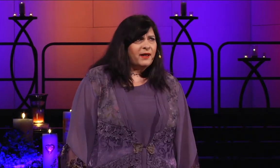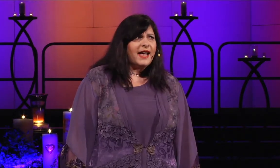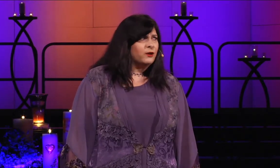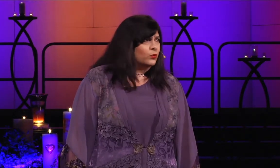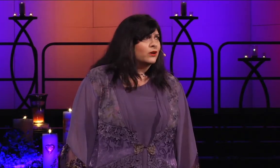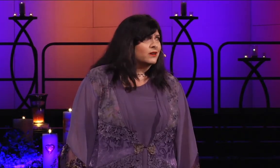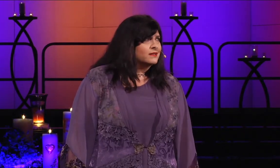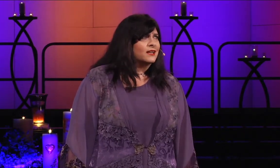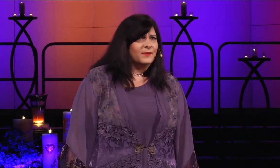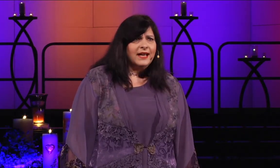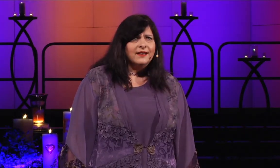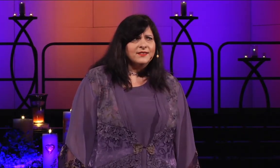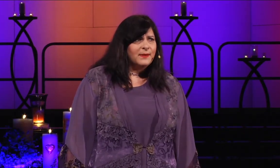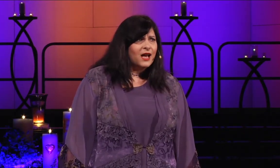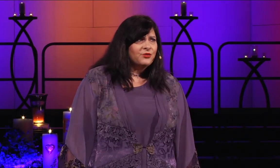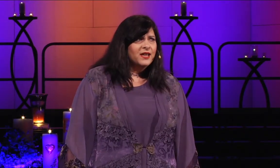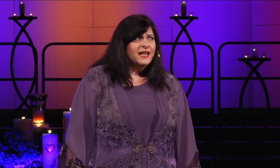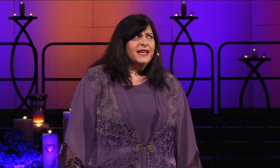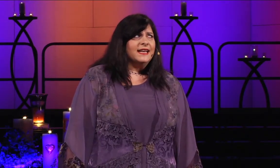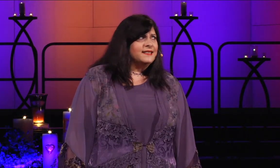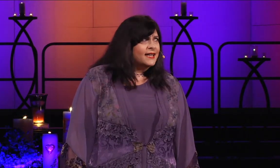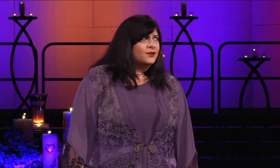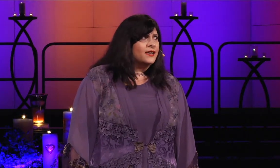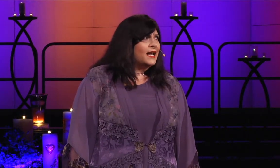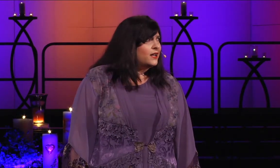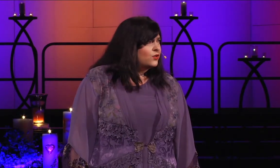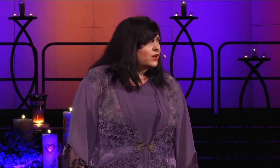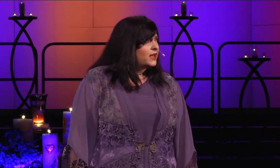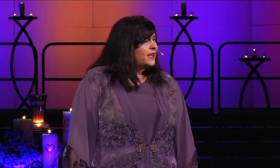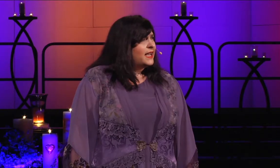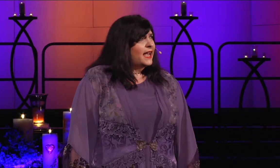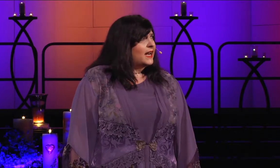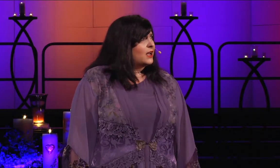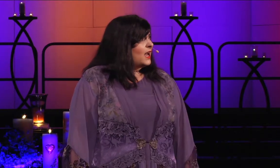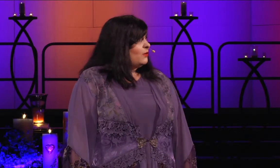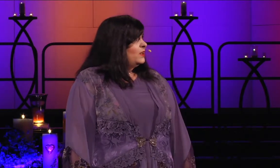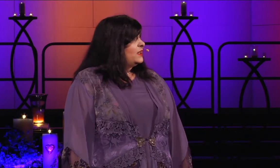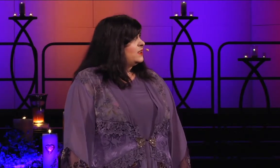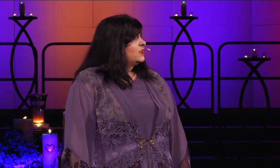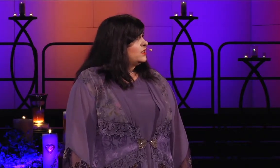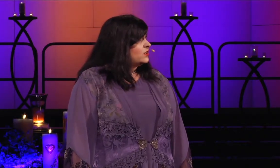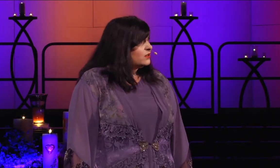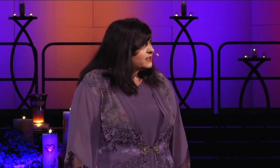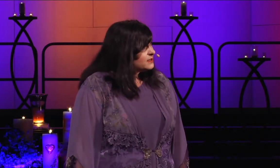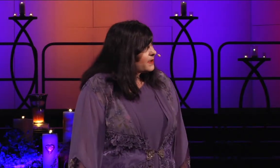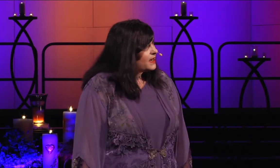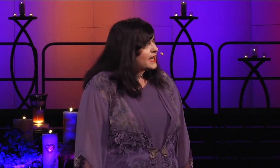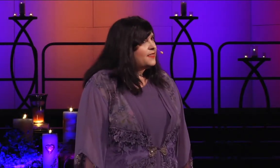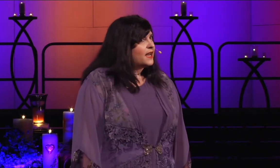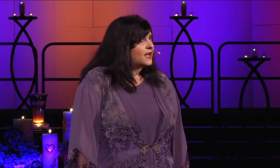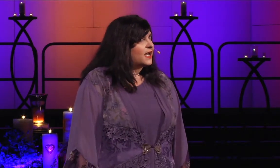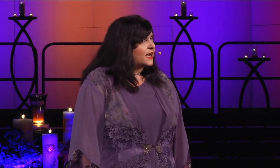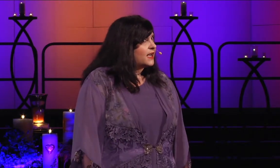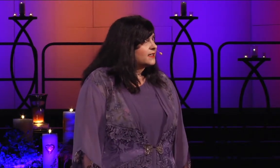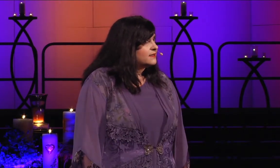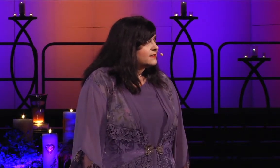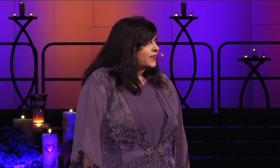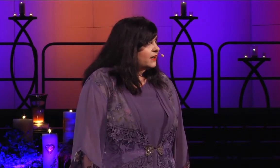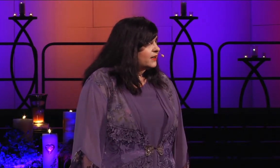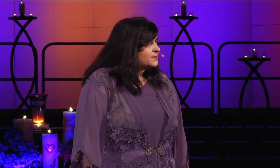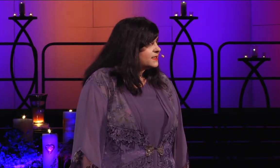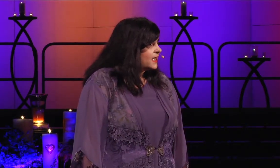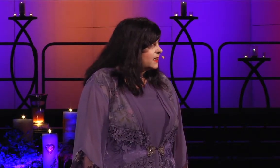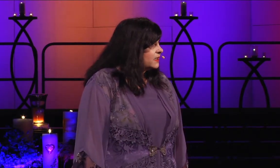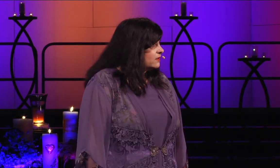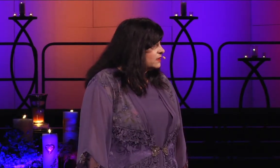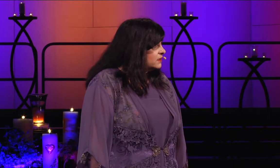hear bad words coming out of his mouth, and he sounded angry, and I got really curious about it, and then I got kind of